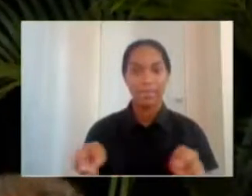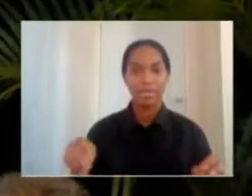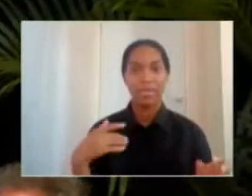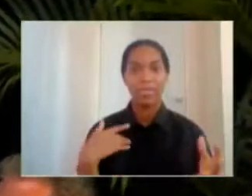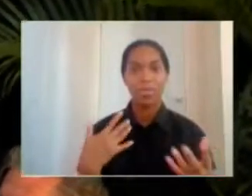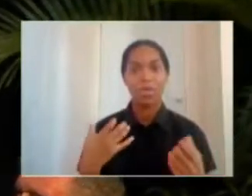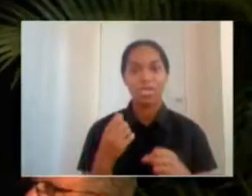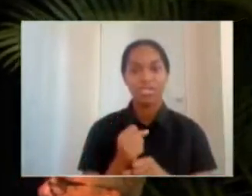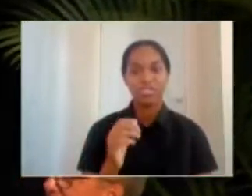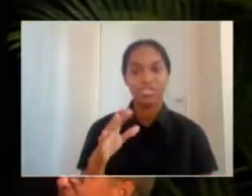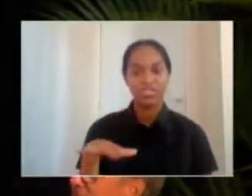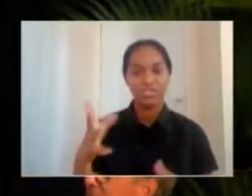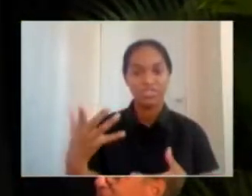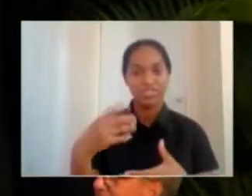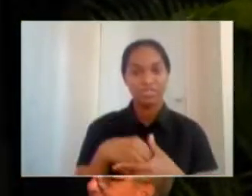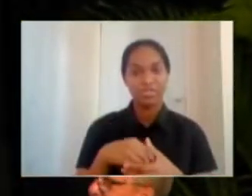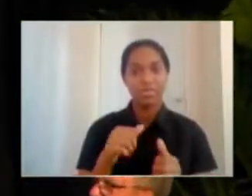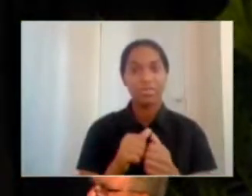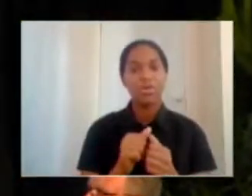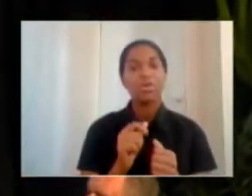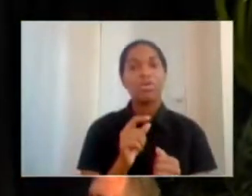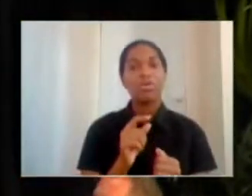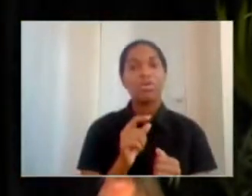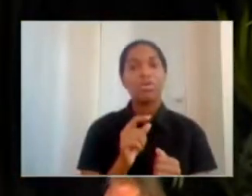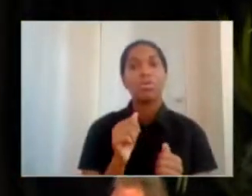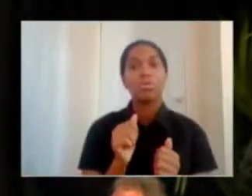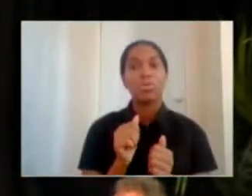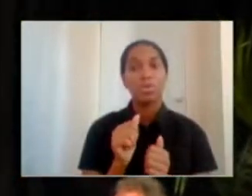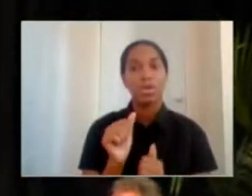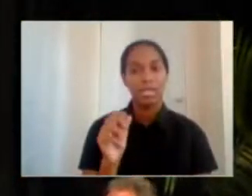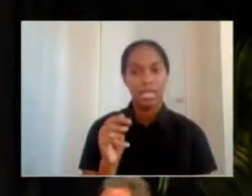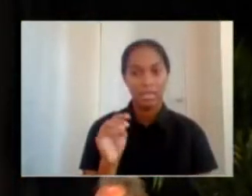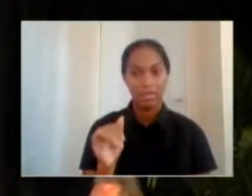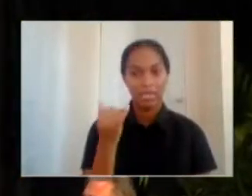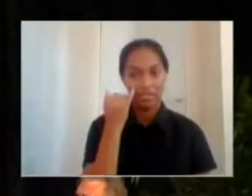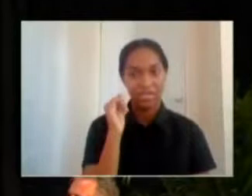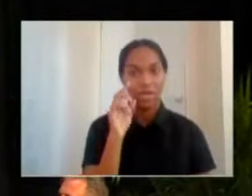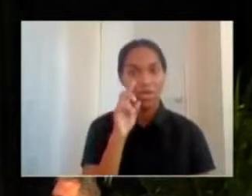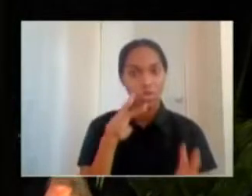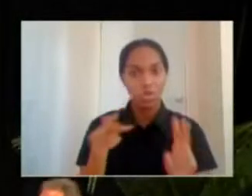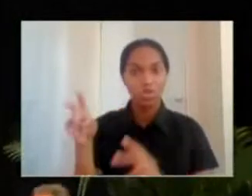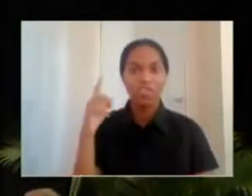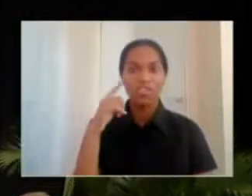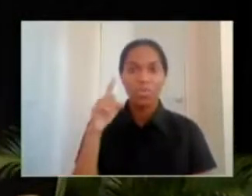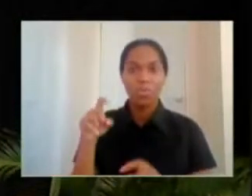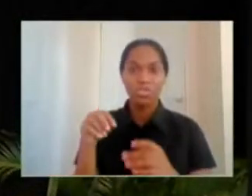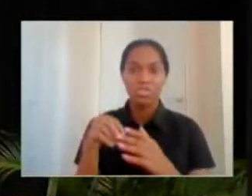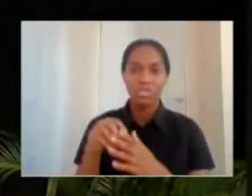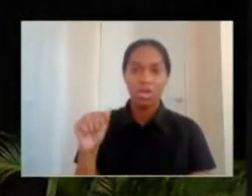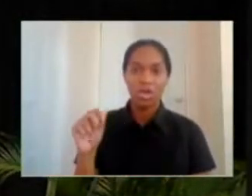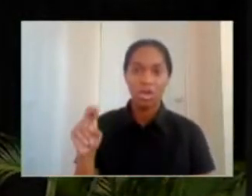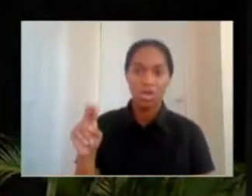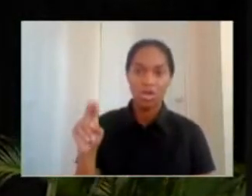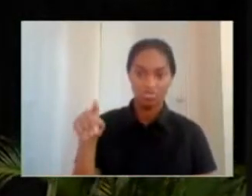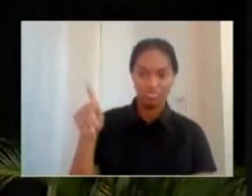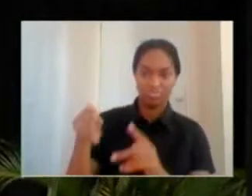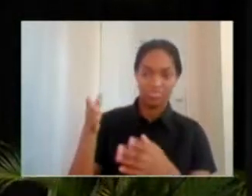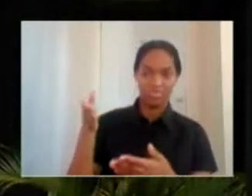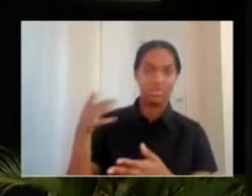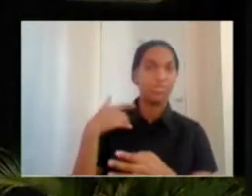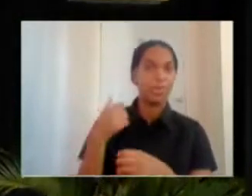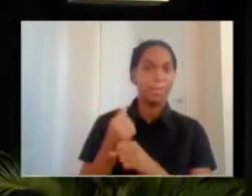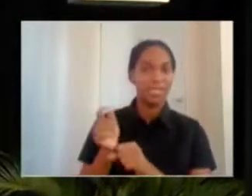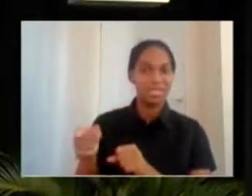your engagement, but certainly, Amy, if you could look for questions in the audience, I'd love to make this session as interactive as